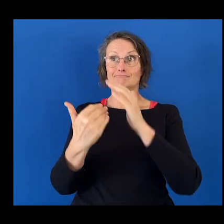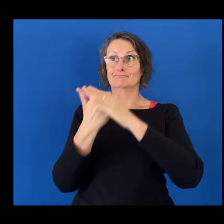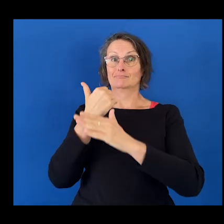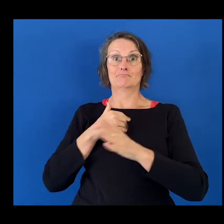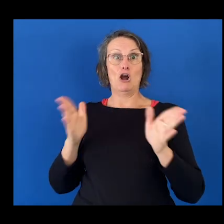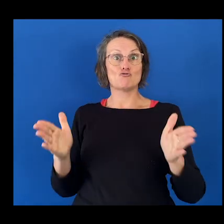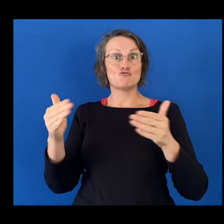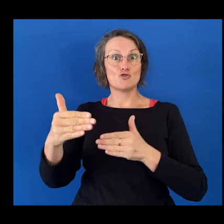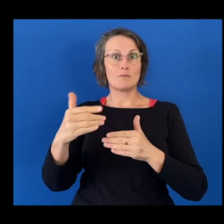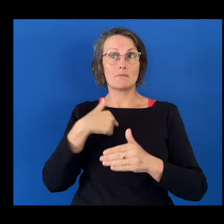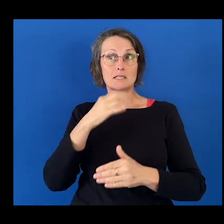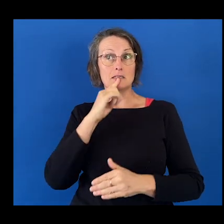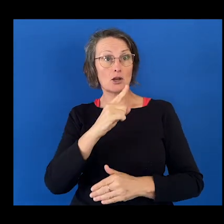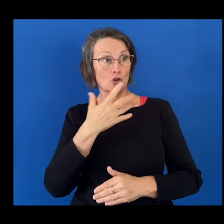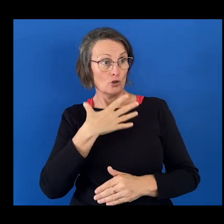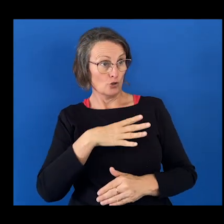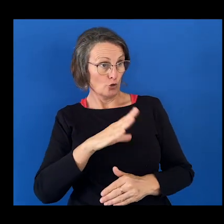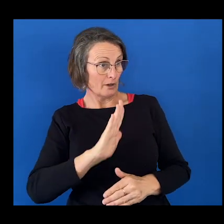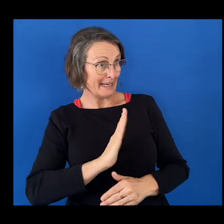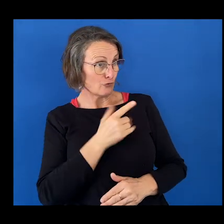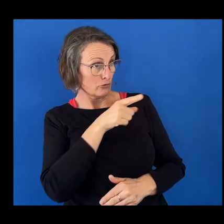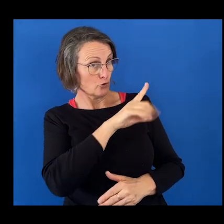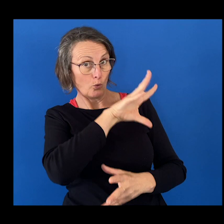if I'd be interested in